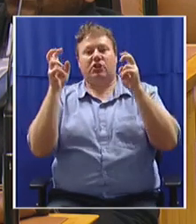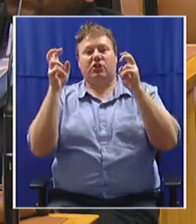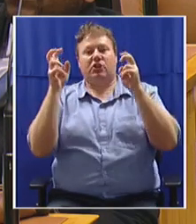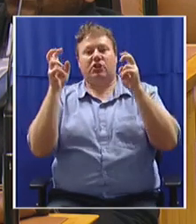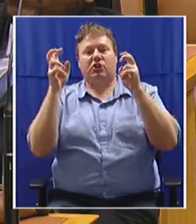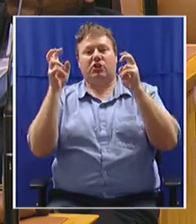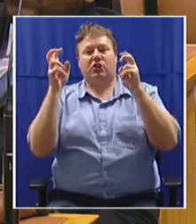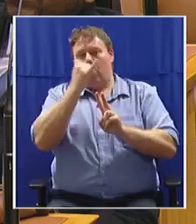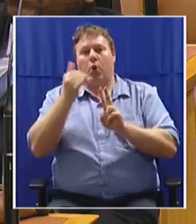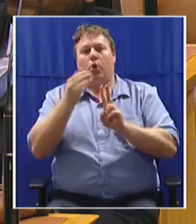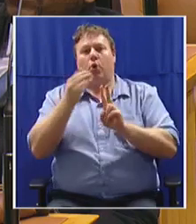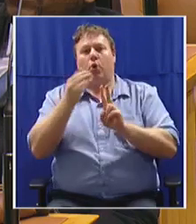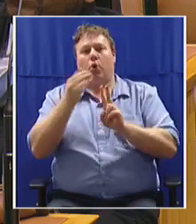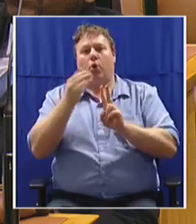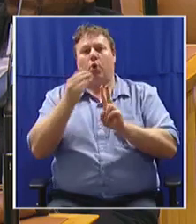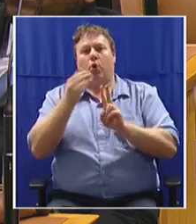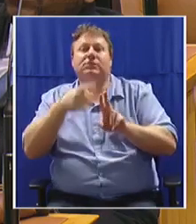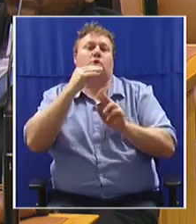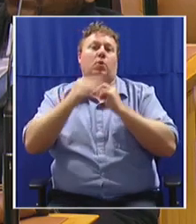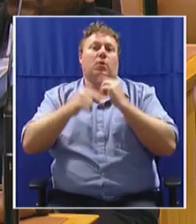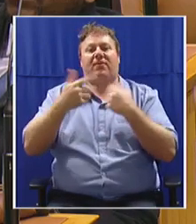Nugent Commission, as well as by